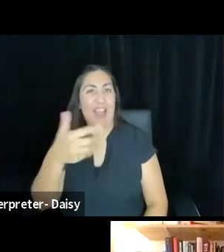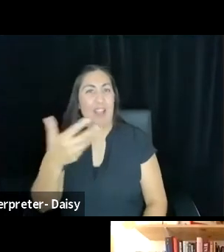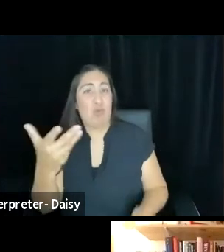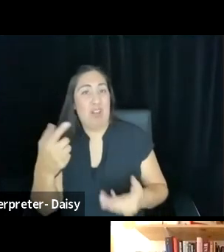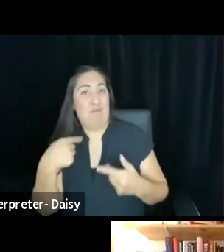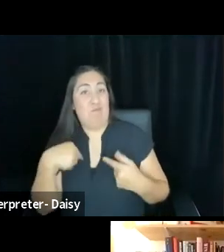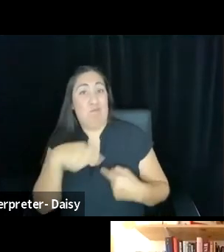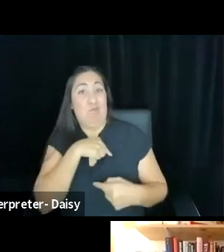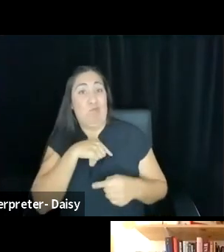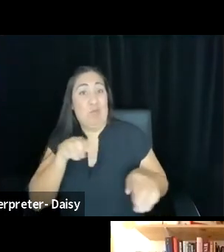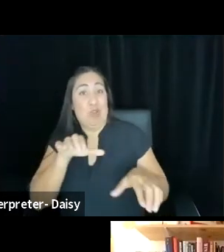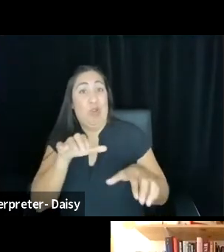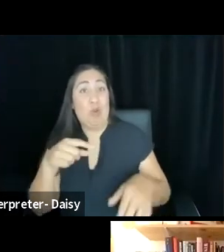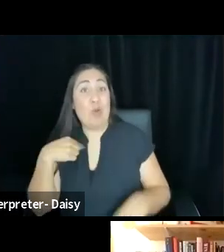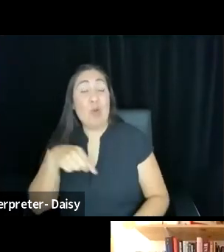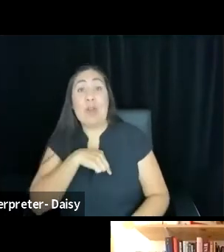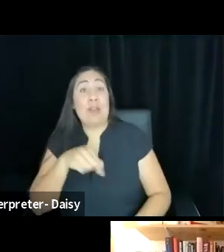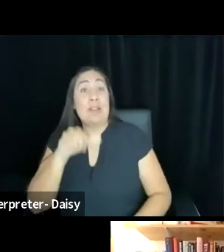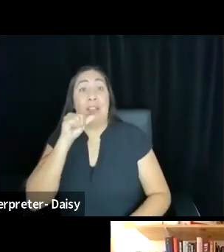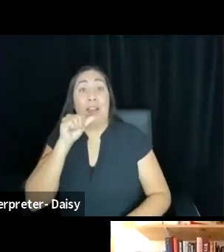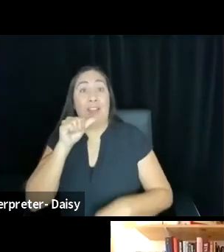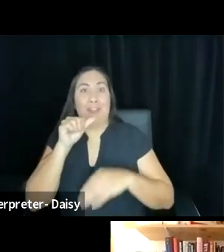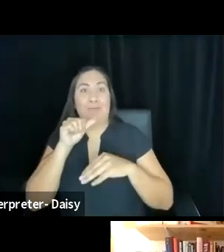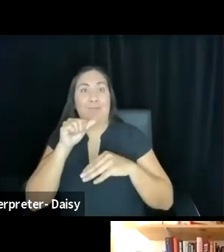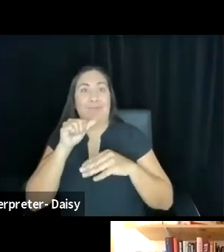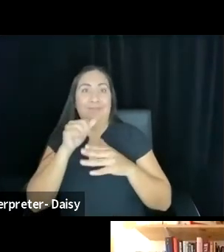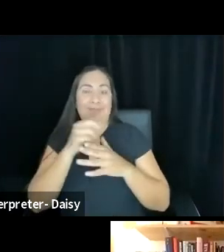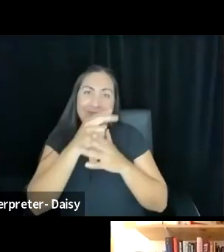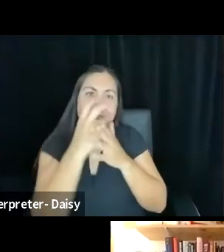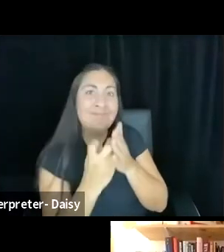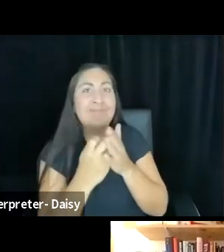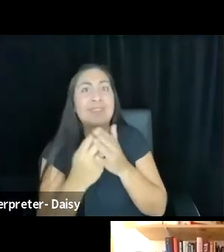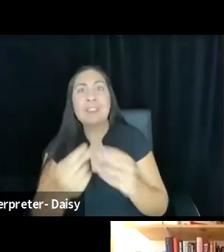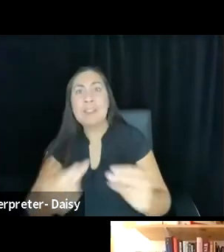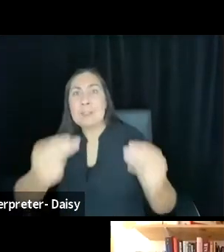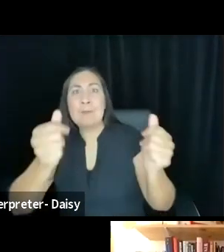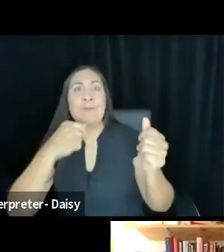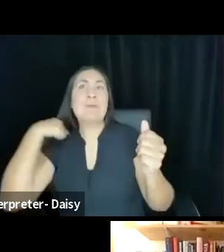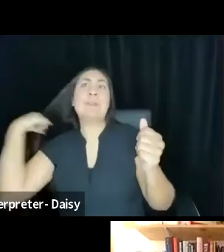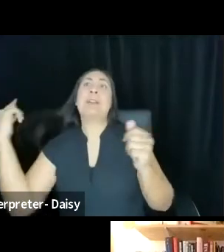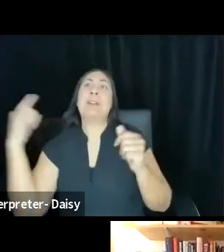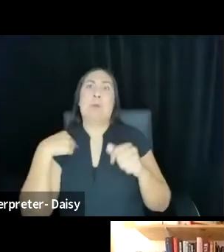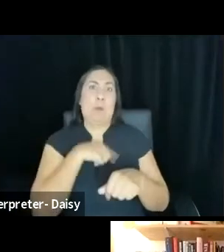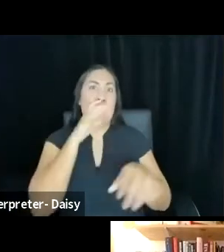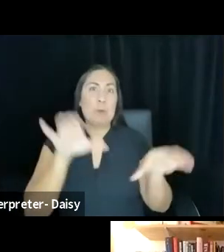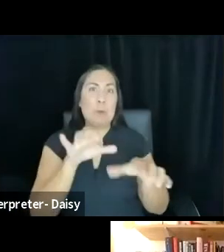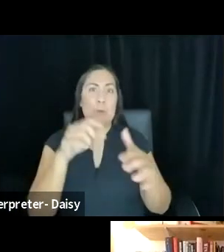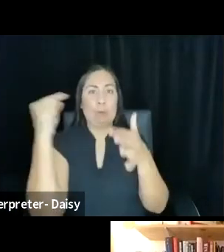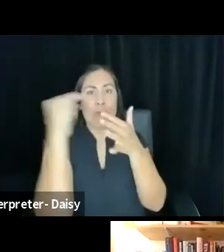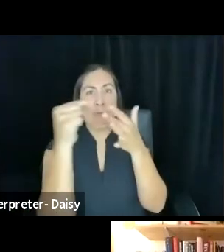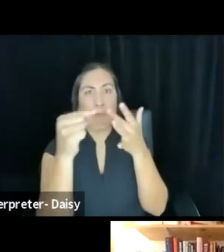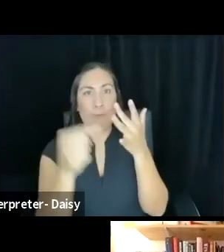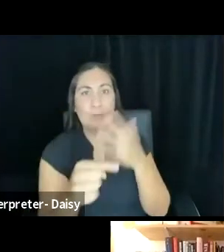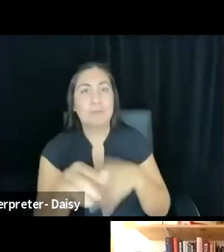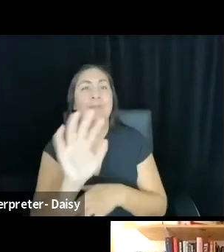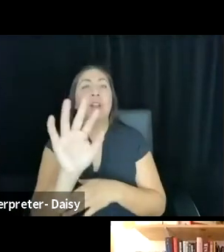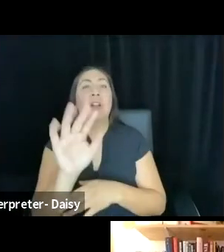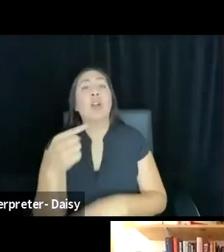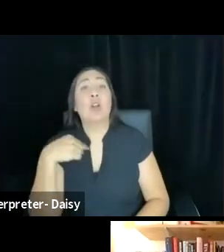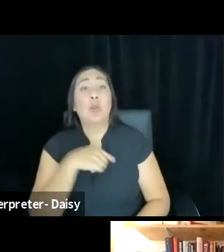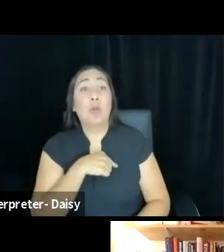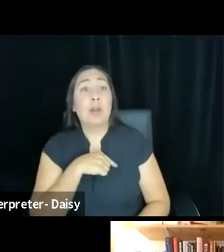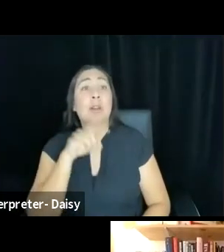we have not jumped into immediately, like, this is what we're going to do. We're going to do the X, Y, and Z. Is we had to cease our